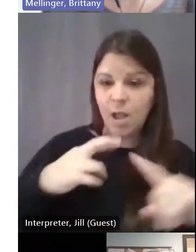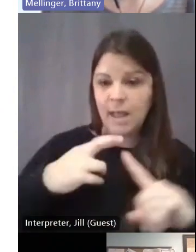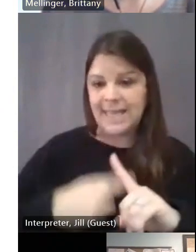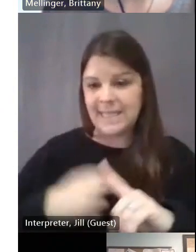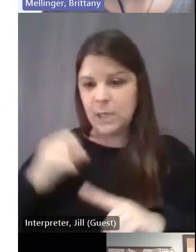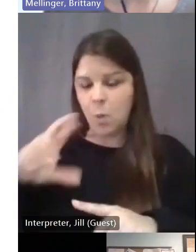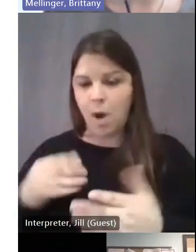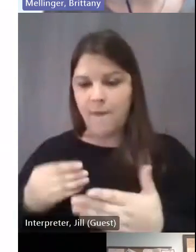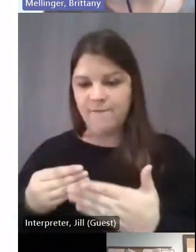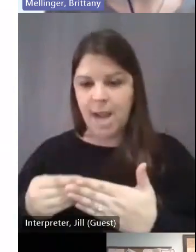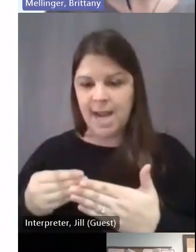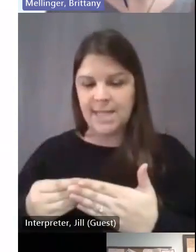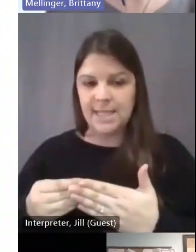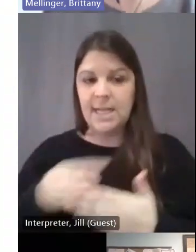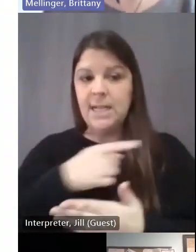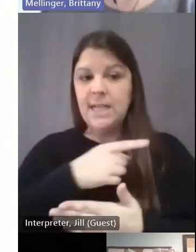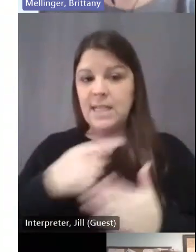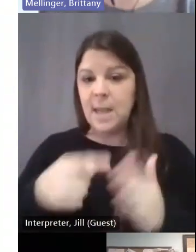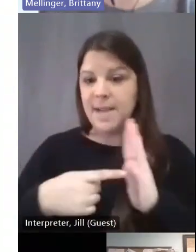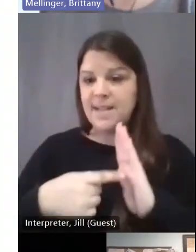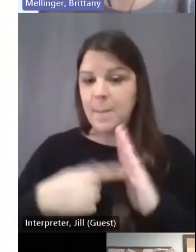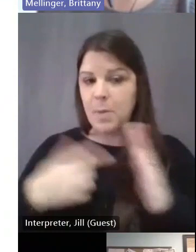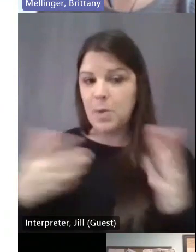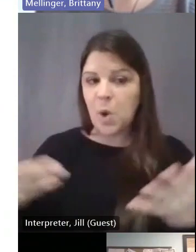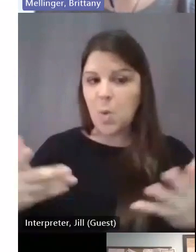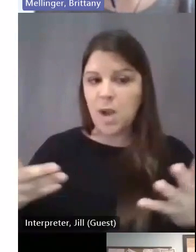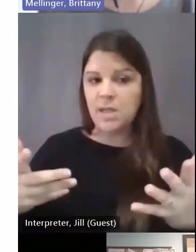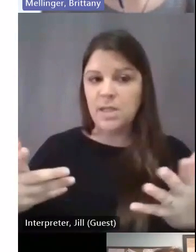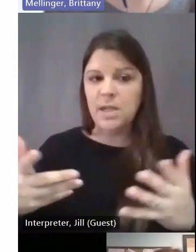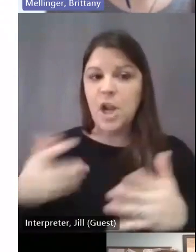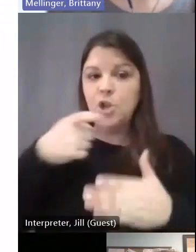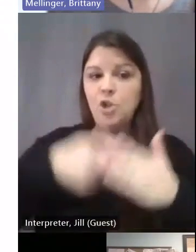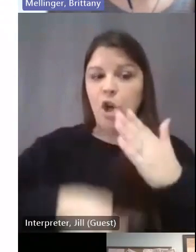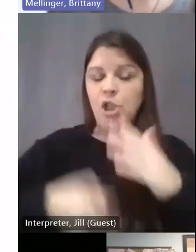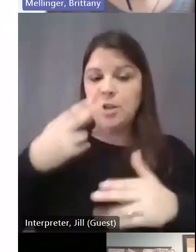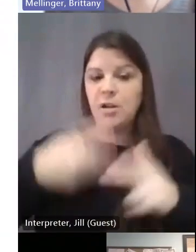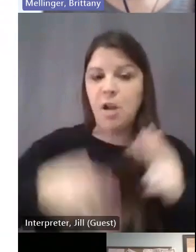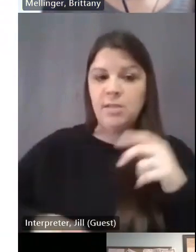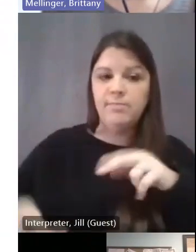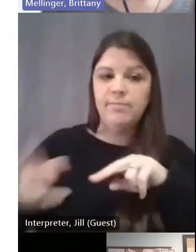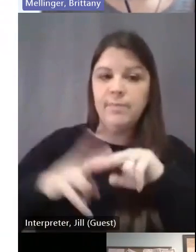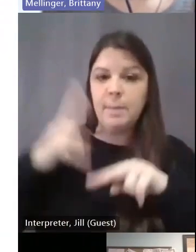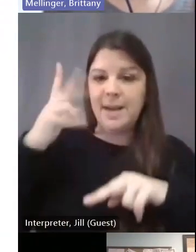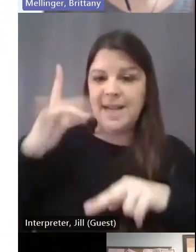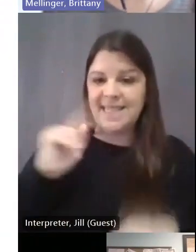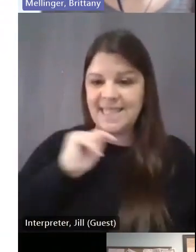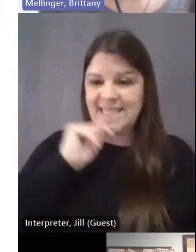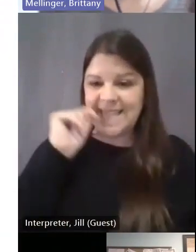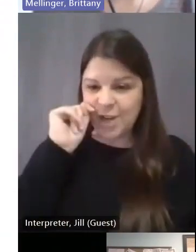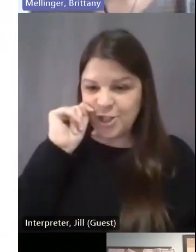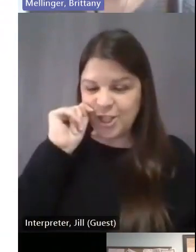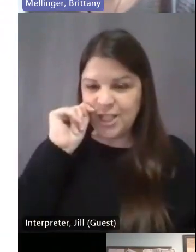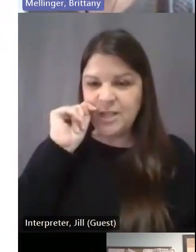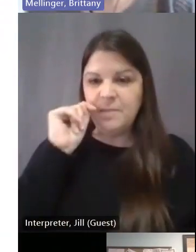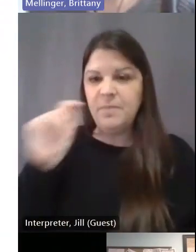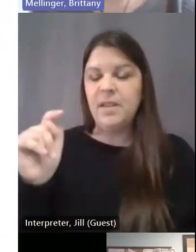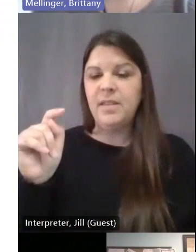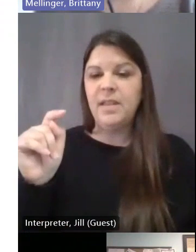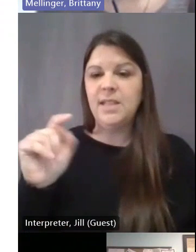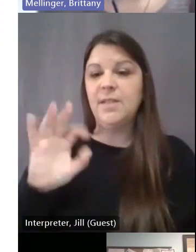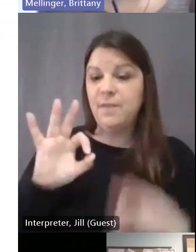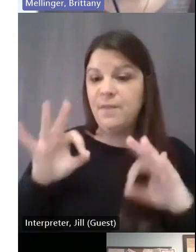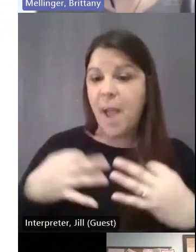financing. So some examples include charging higher fees for teenagers, which would be familial